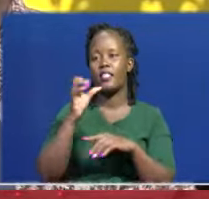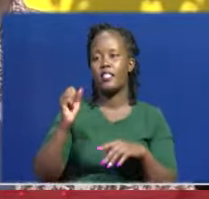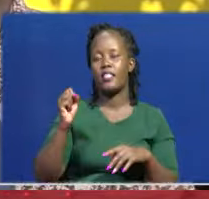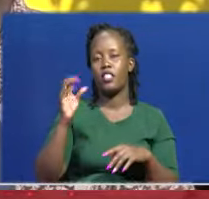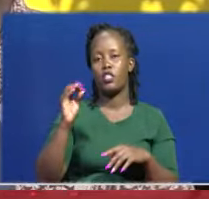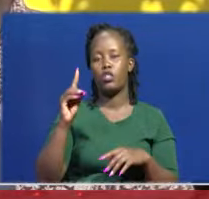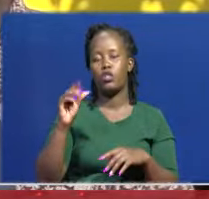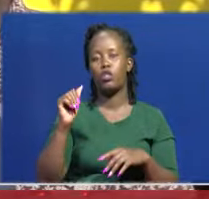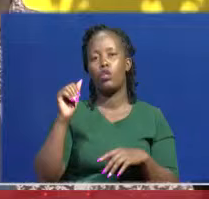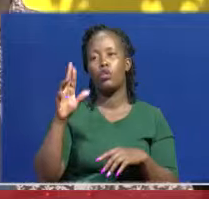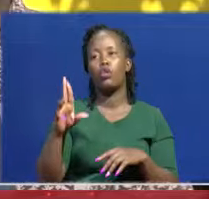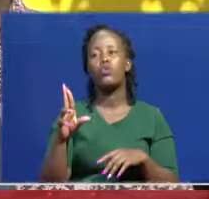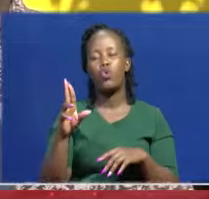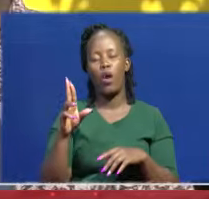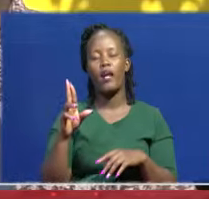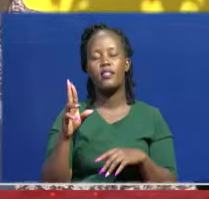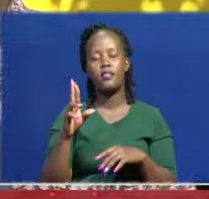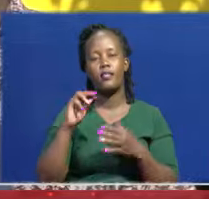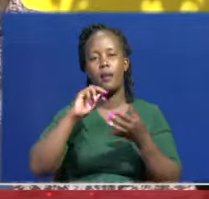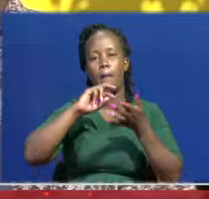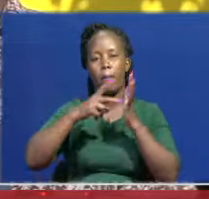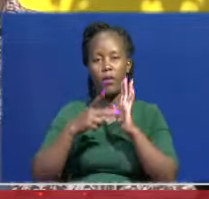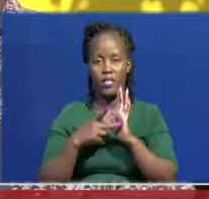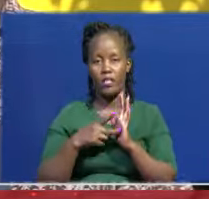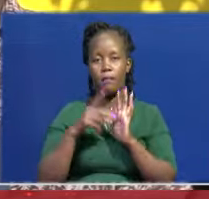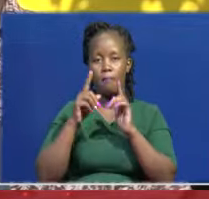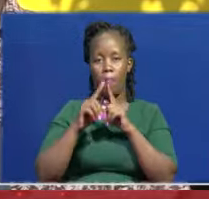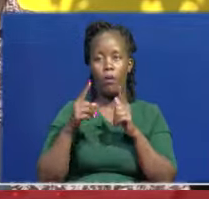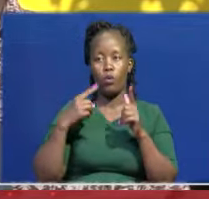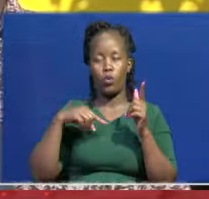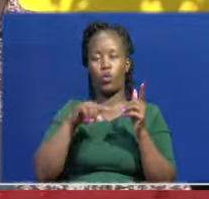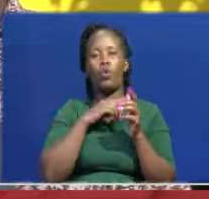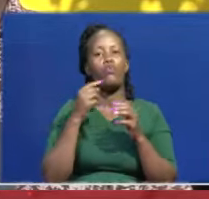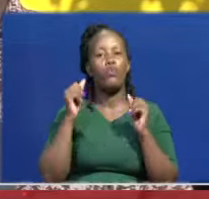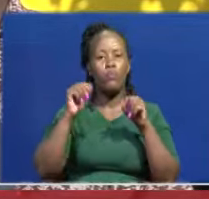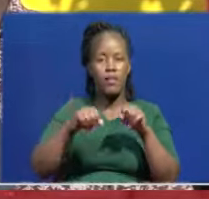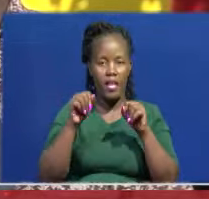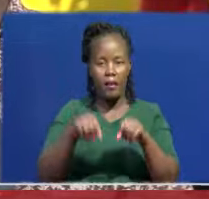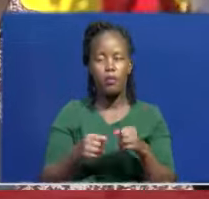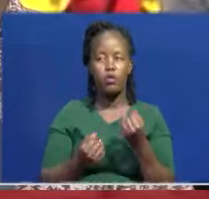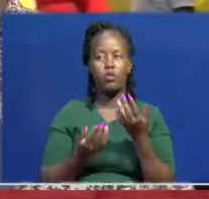solar pumping of the water, and also whereby we'll be able to cook